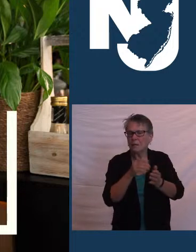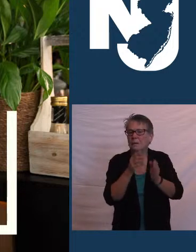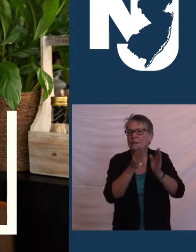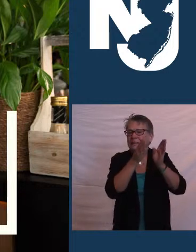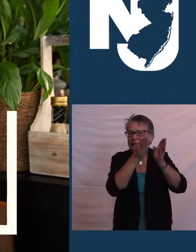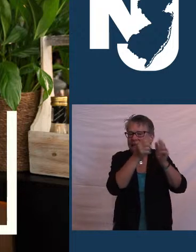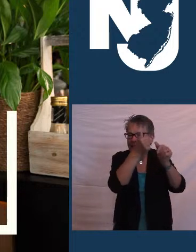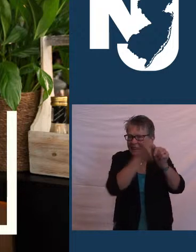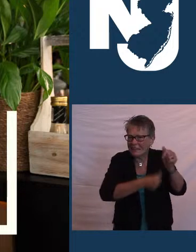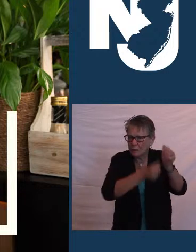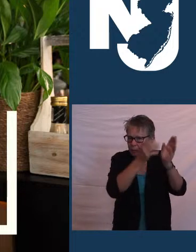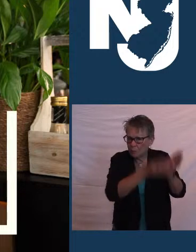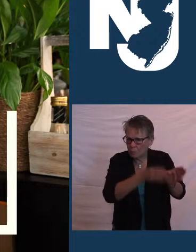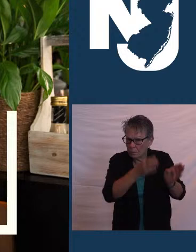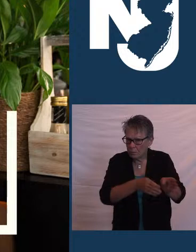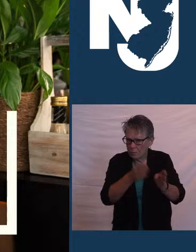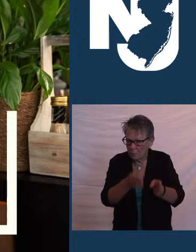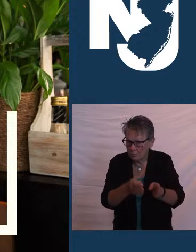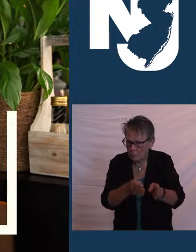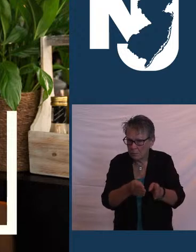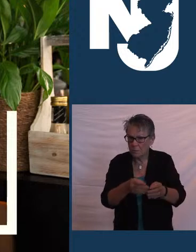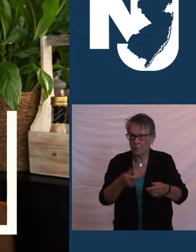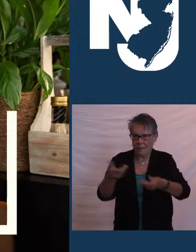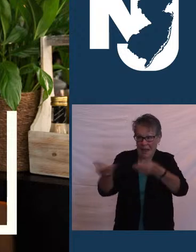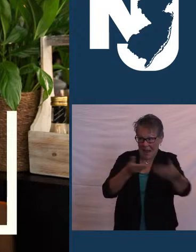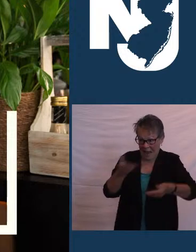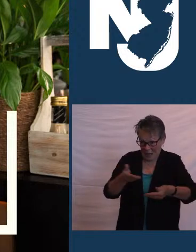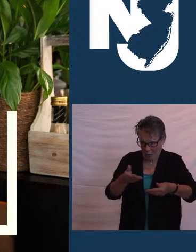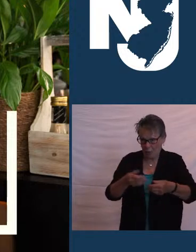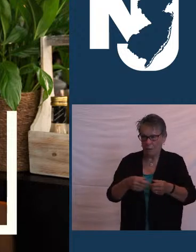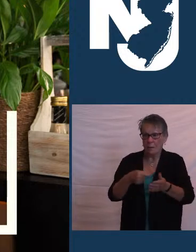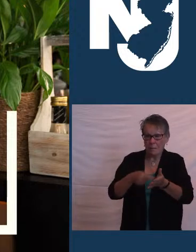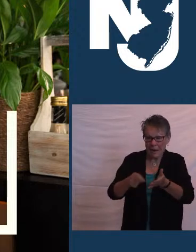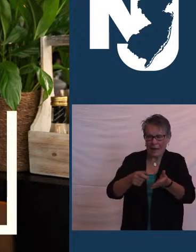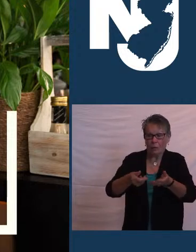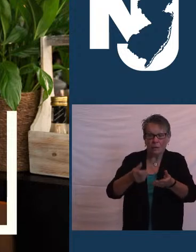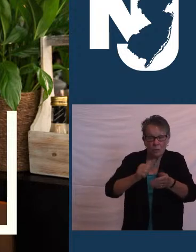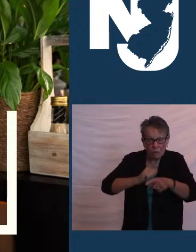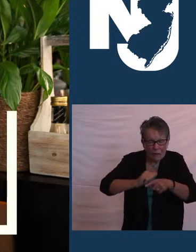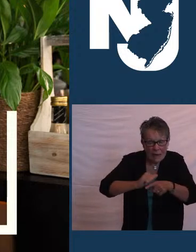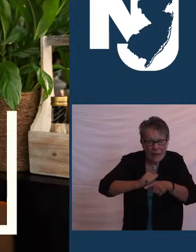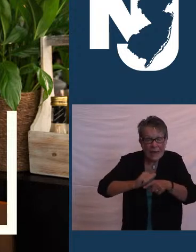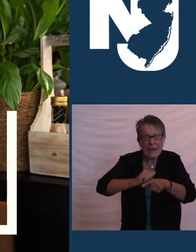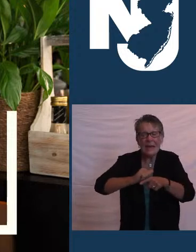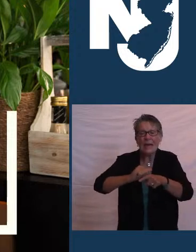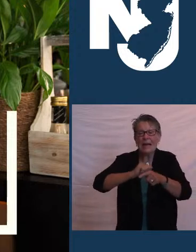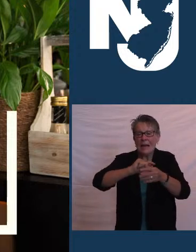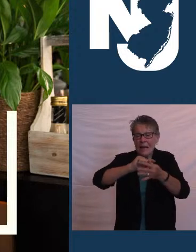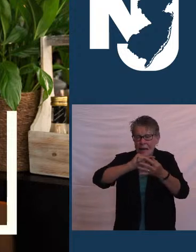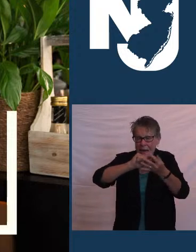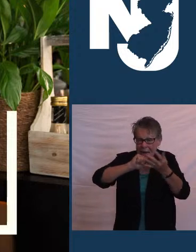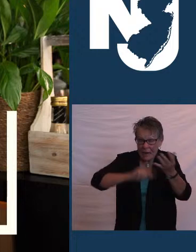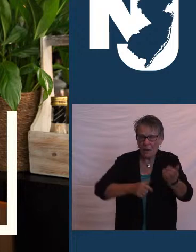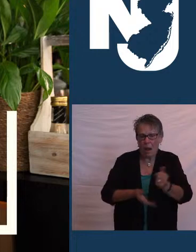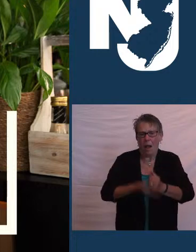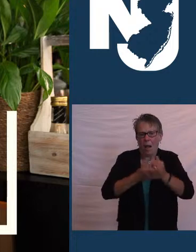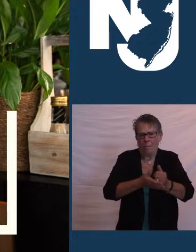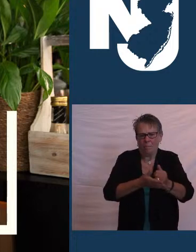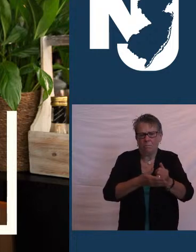skills gaps, and for new employees, a direct $500 return to work